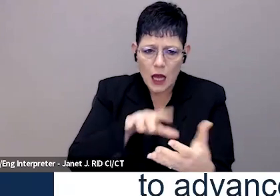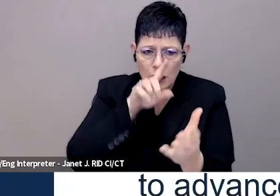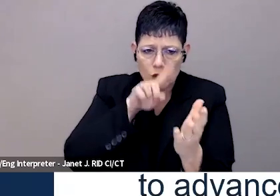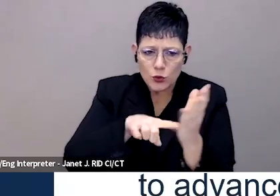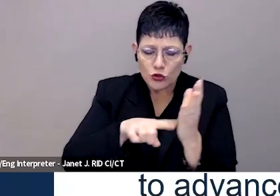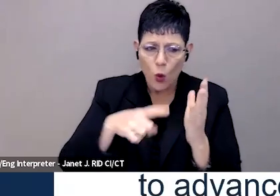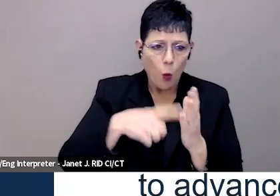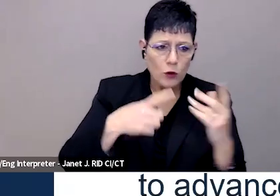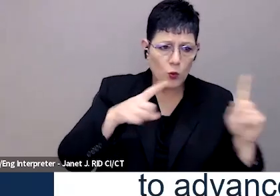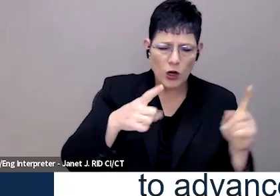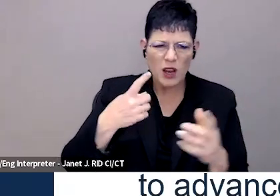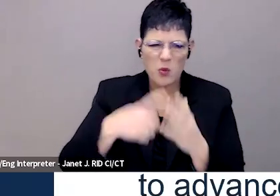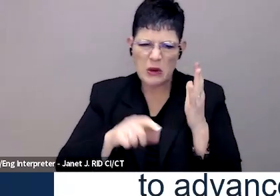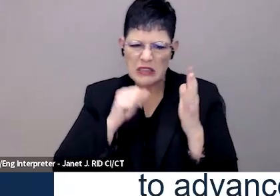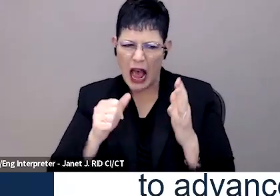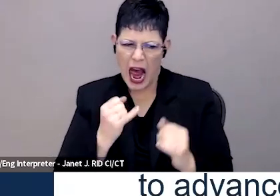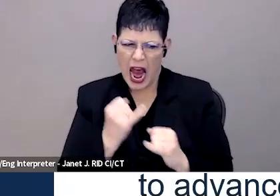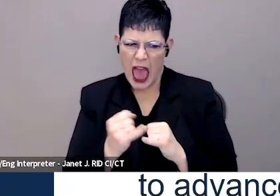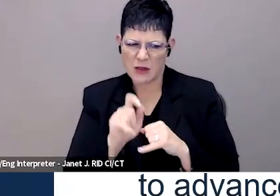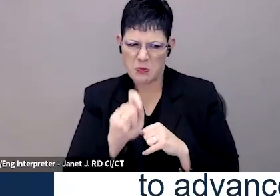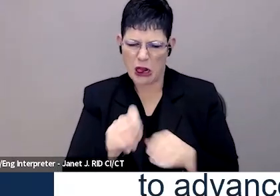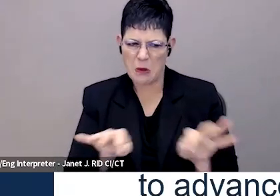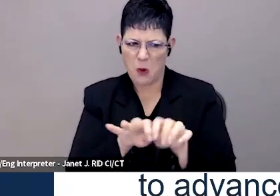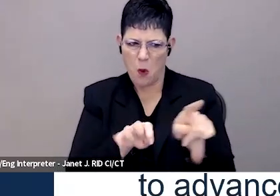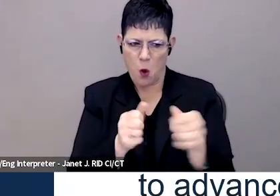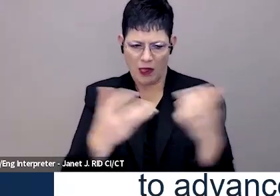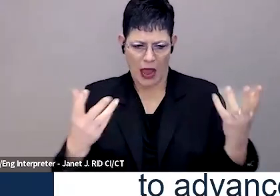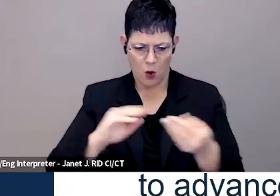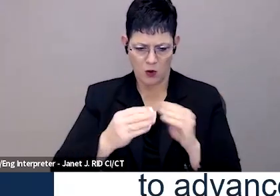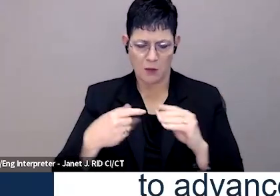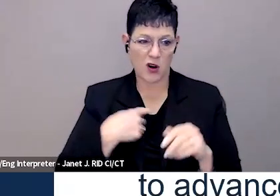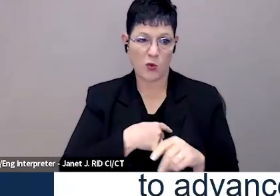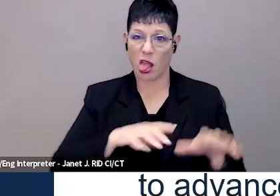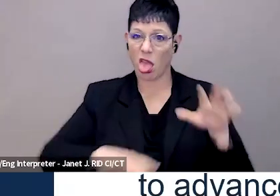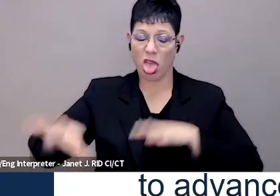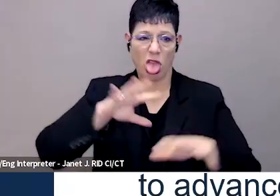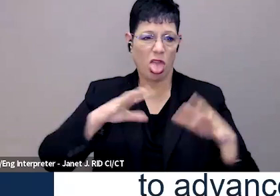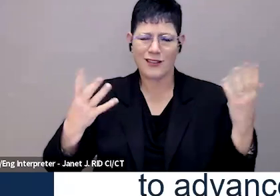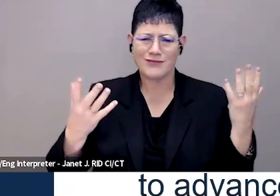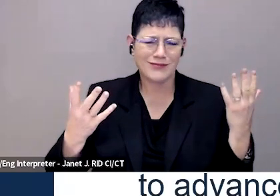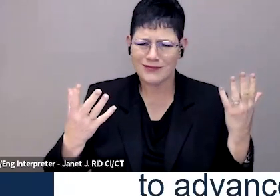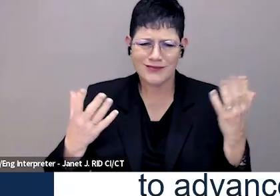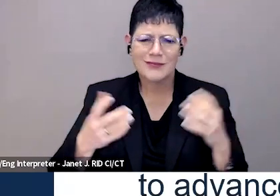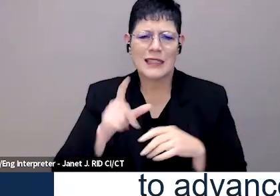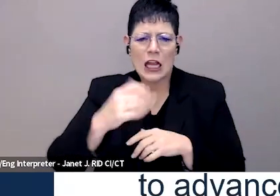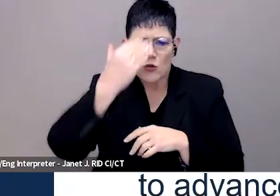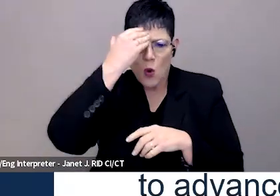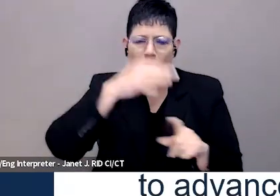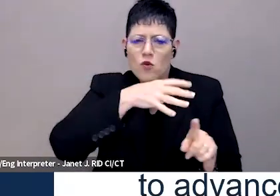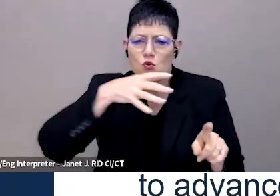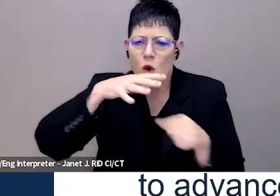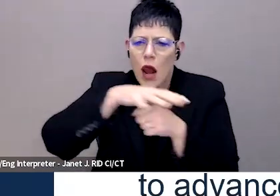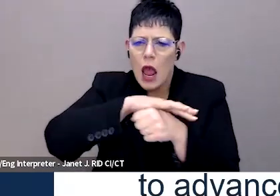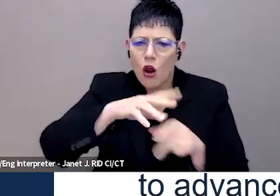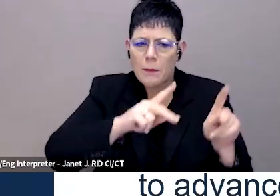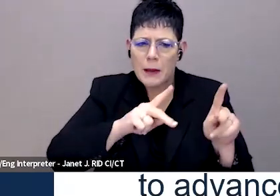working. We think this last point is crucial. Without good data, we're flying blind. We need to know if caregivers in rural areas are accessing services